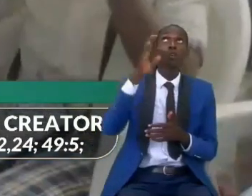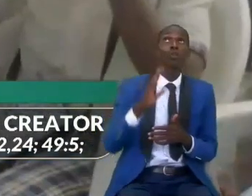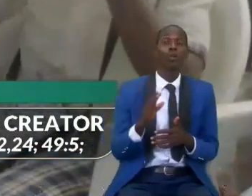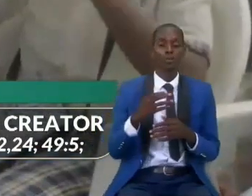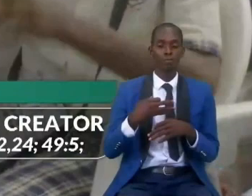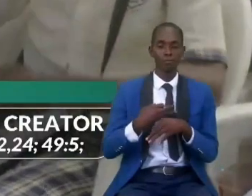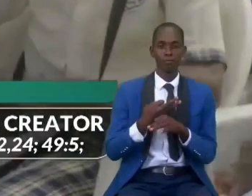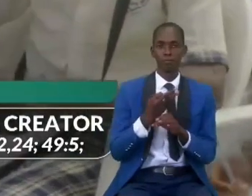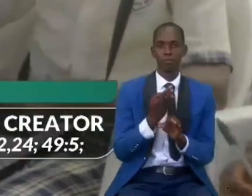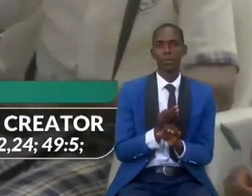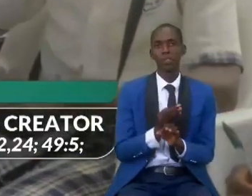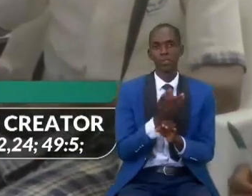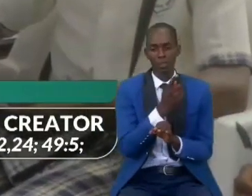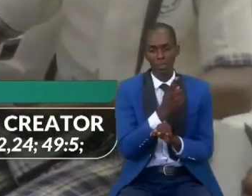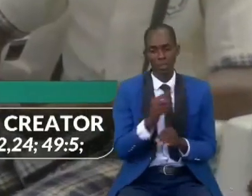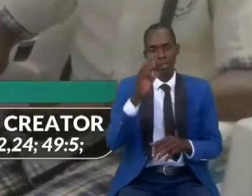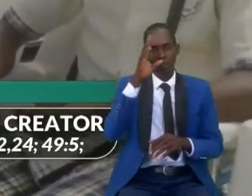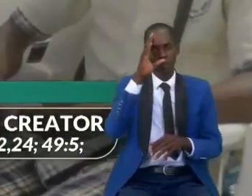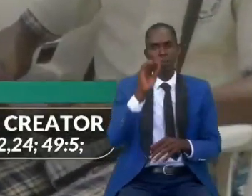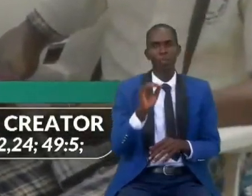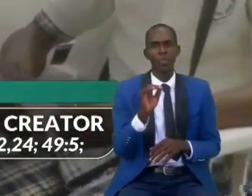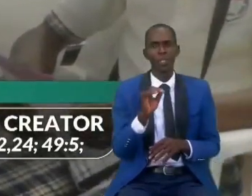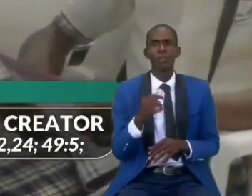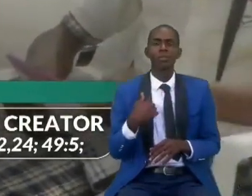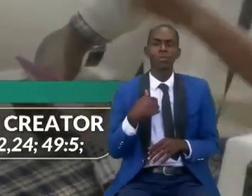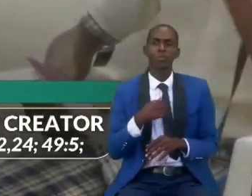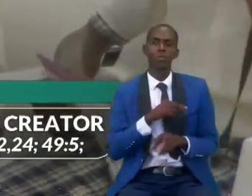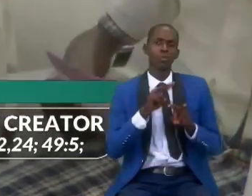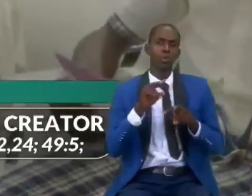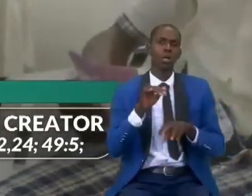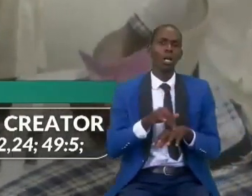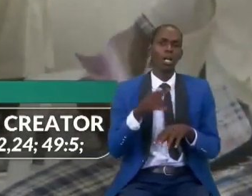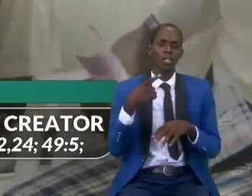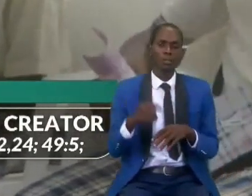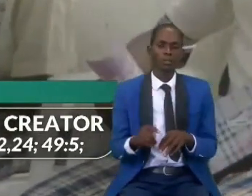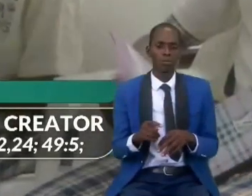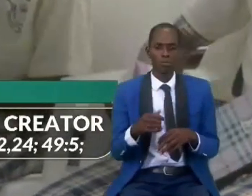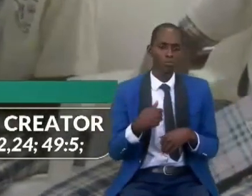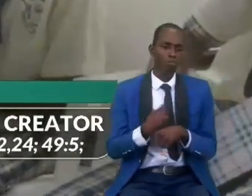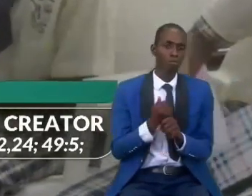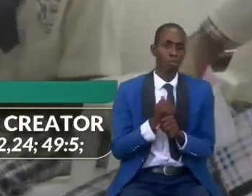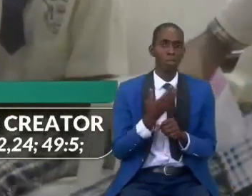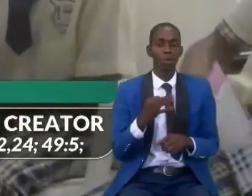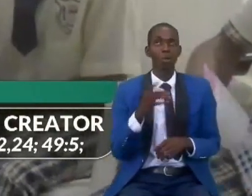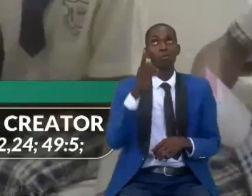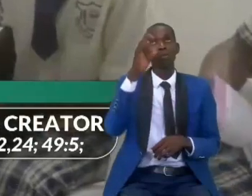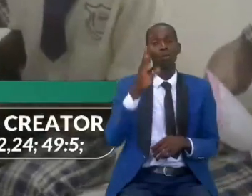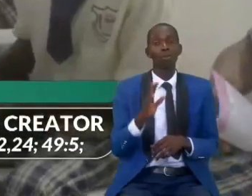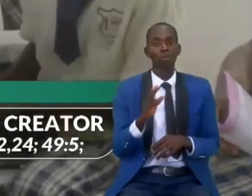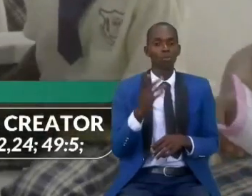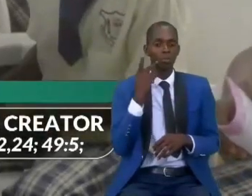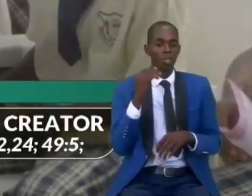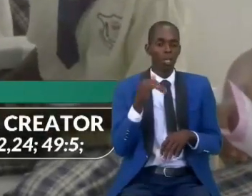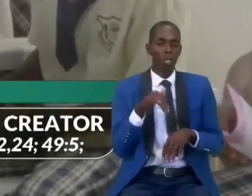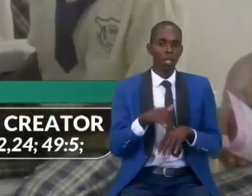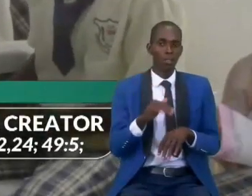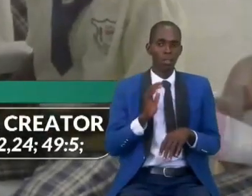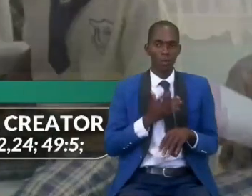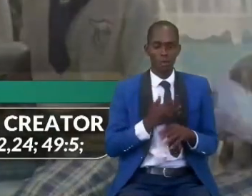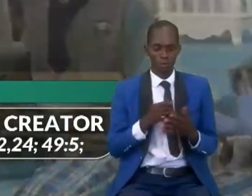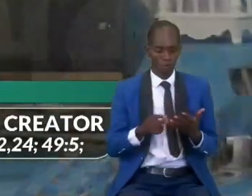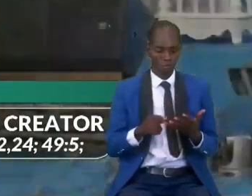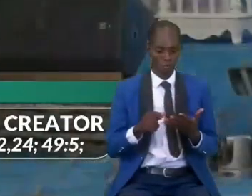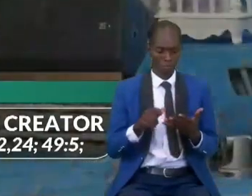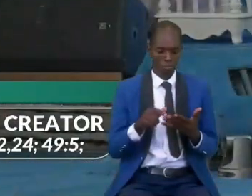the formation of God at your fingers? We have five. We don't need more than five. Anything we want to do,